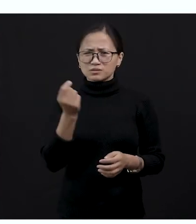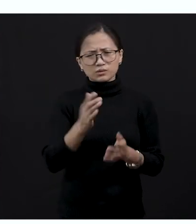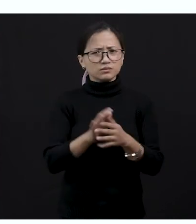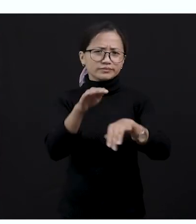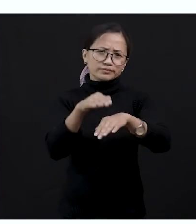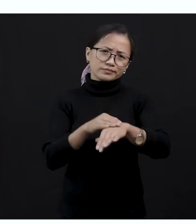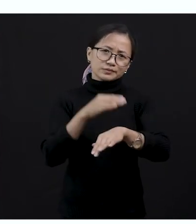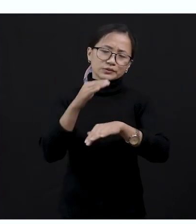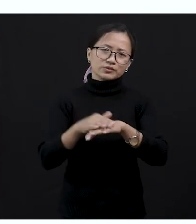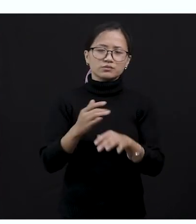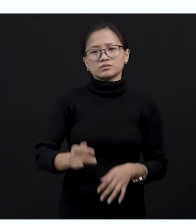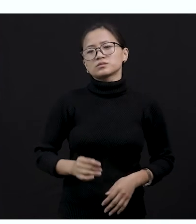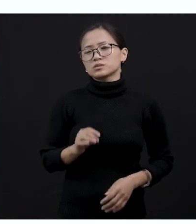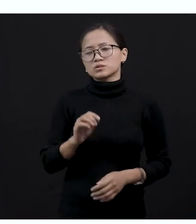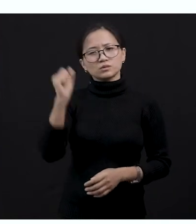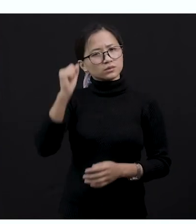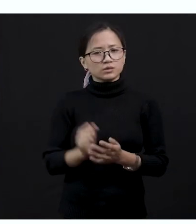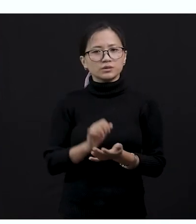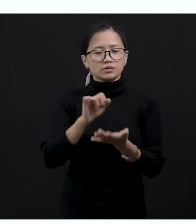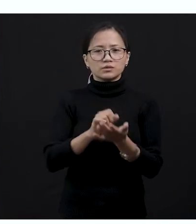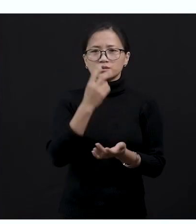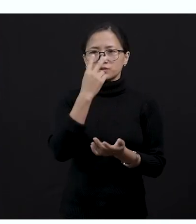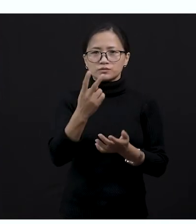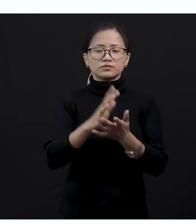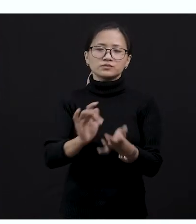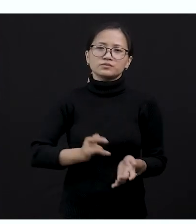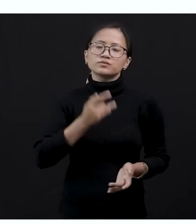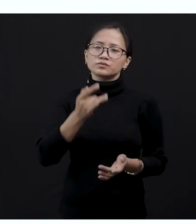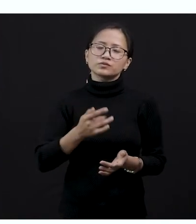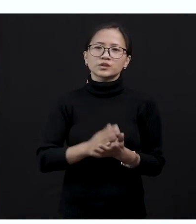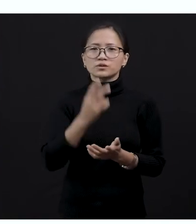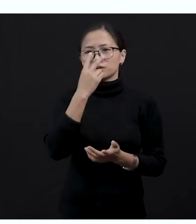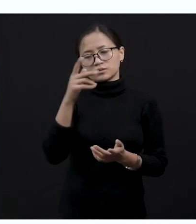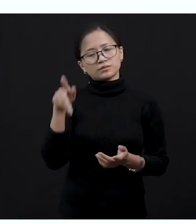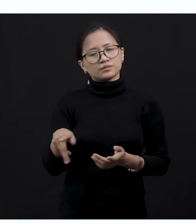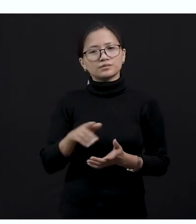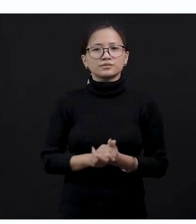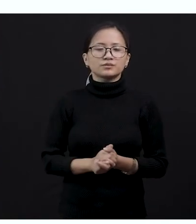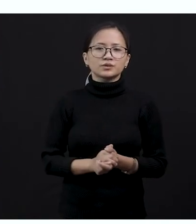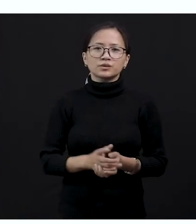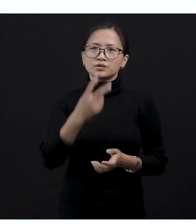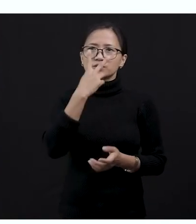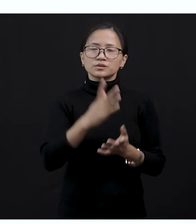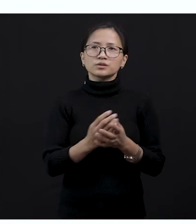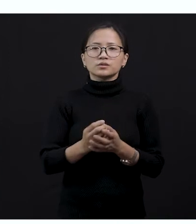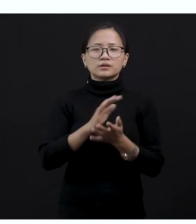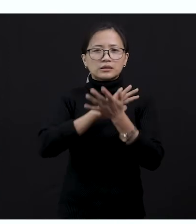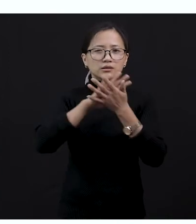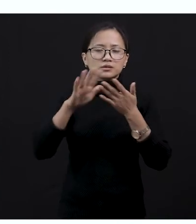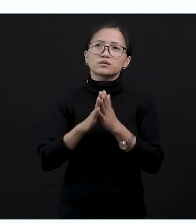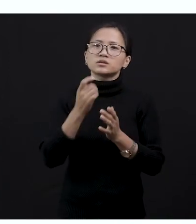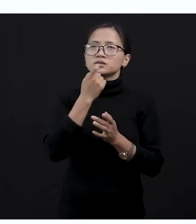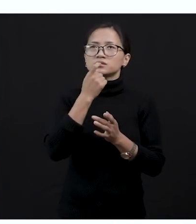That's why we don't feel it, but we can only see it, okay? Especially when we have a clear blue sky, we see